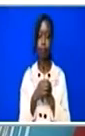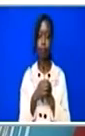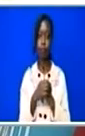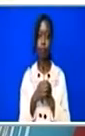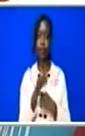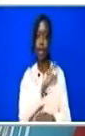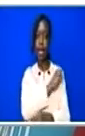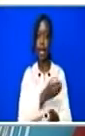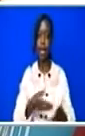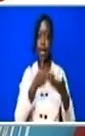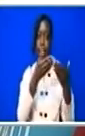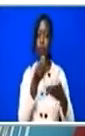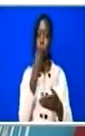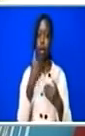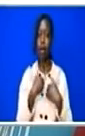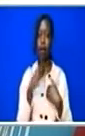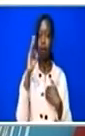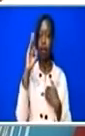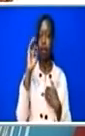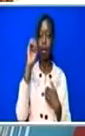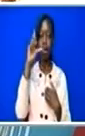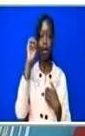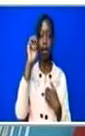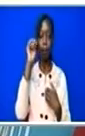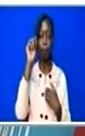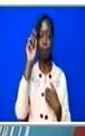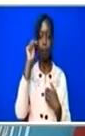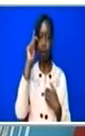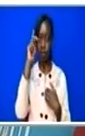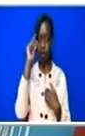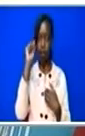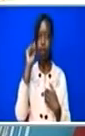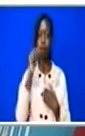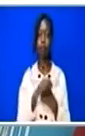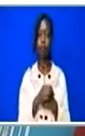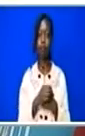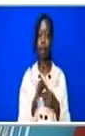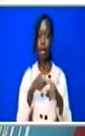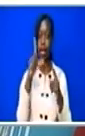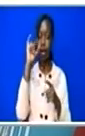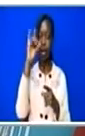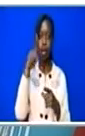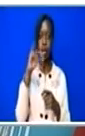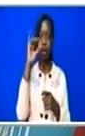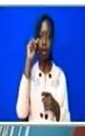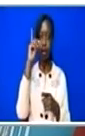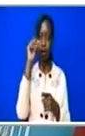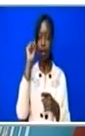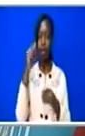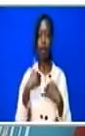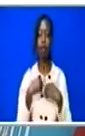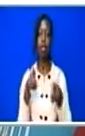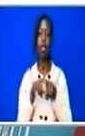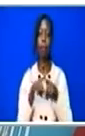carbohydrates have the three elements, carbon, hydrogen, and oxygen, lipids have the same carbon, hydrogen, and oxygen, then